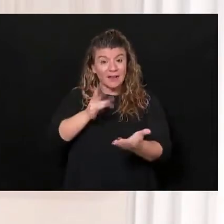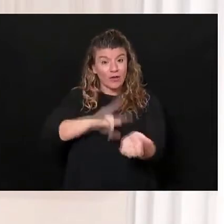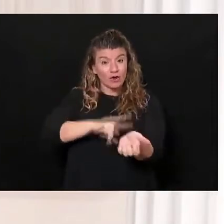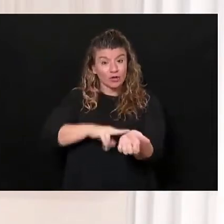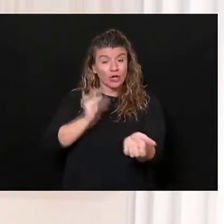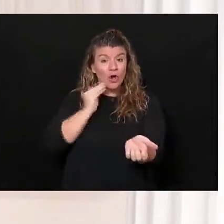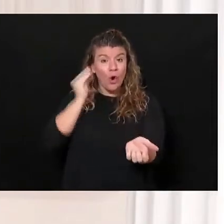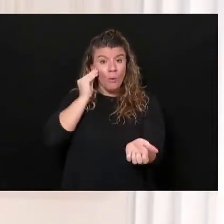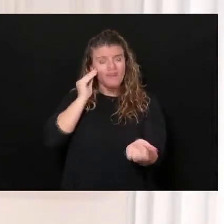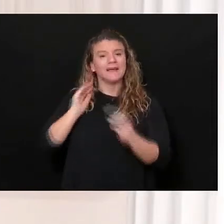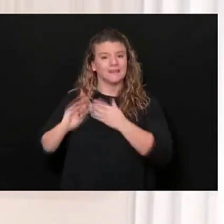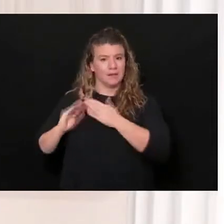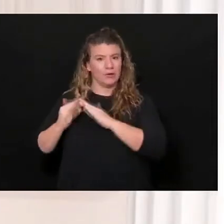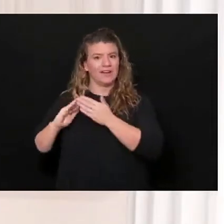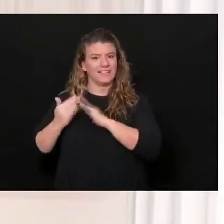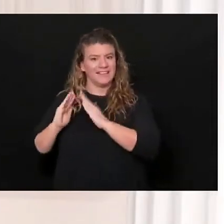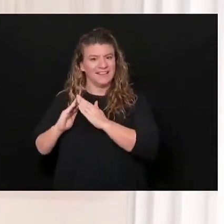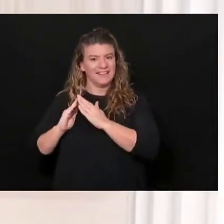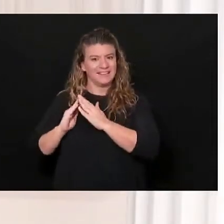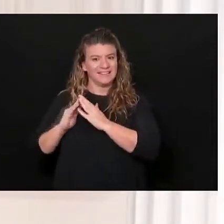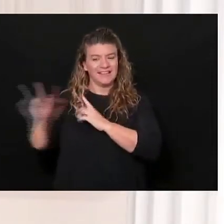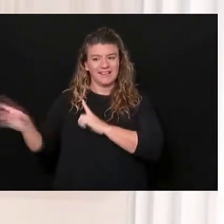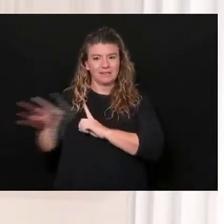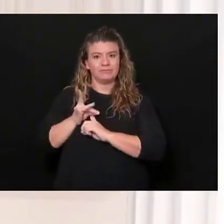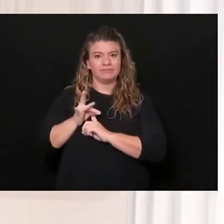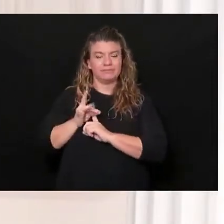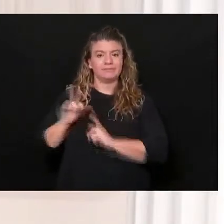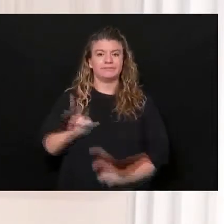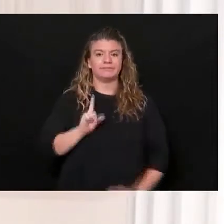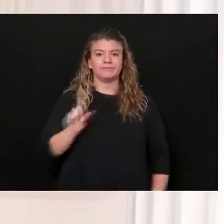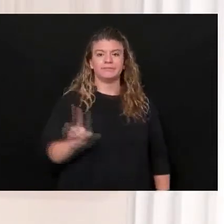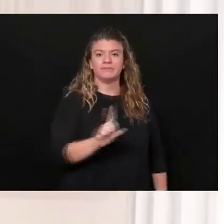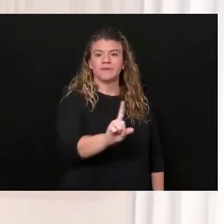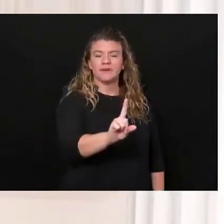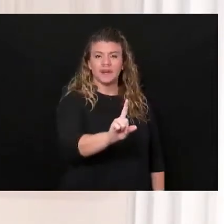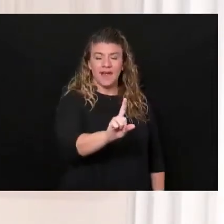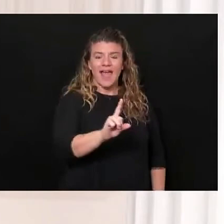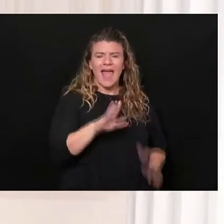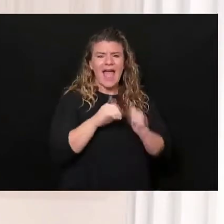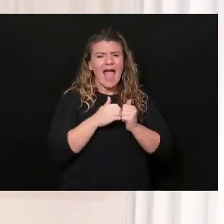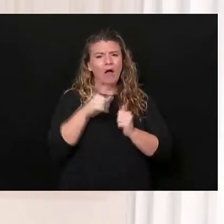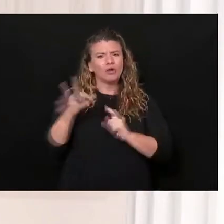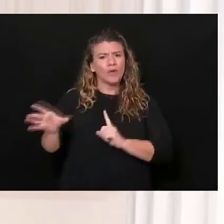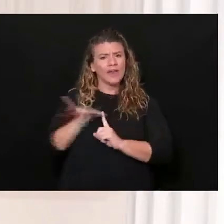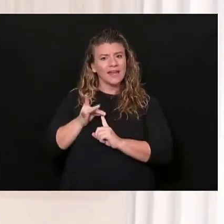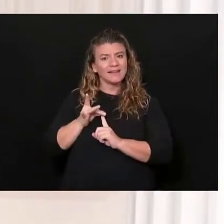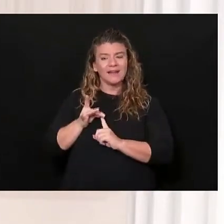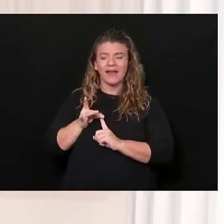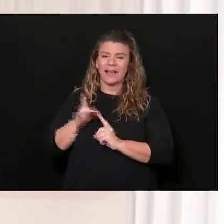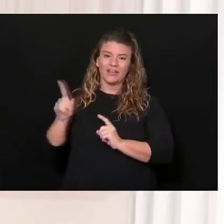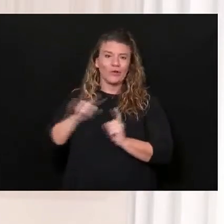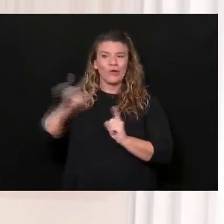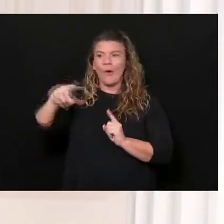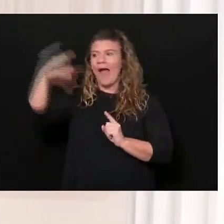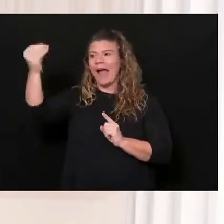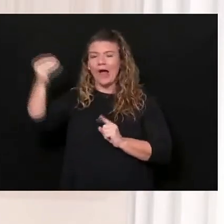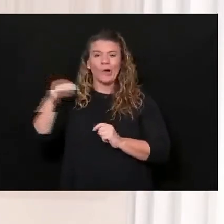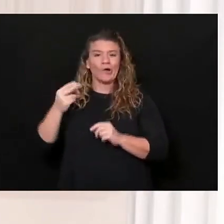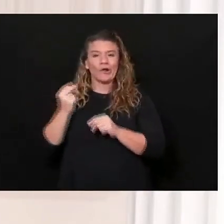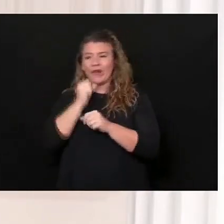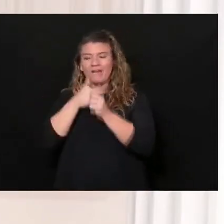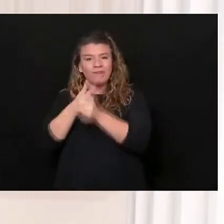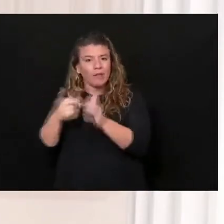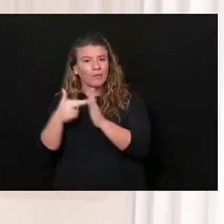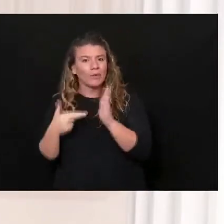happening from the community, happening from community get-togethers of friends and family members where people are not being